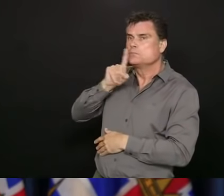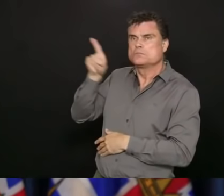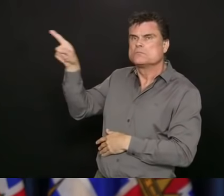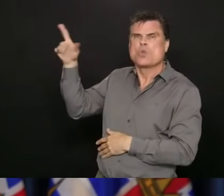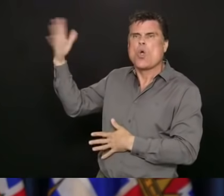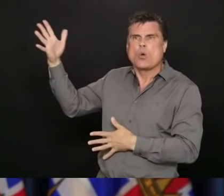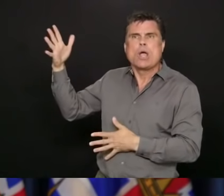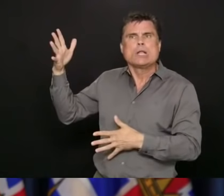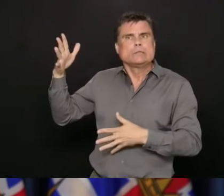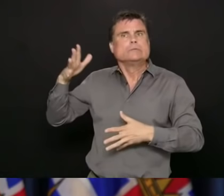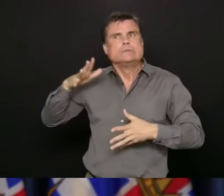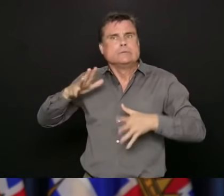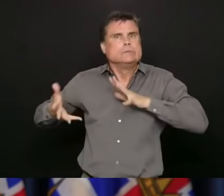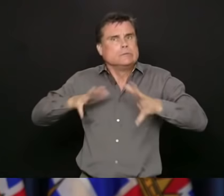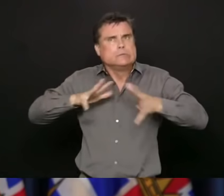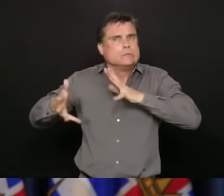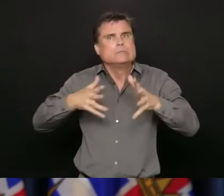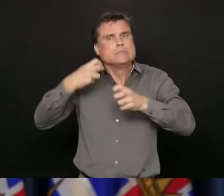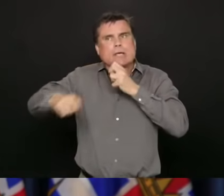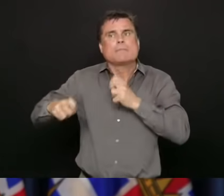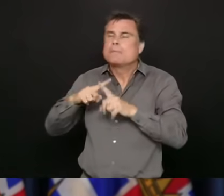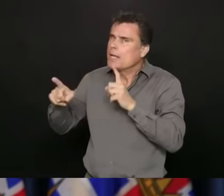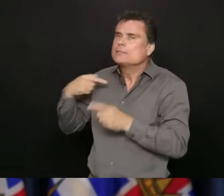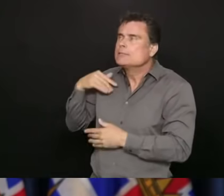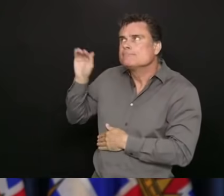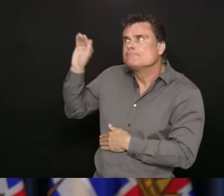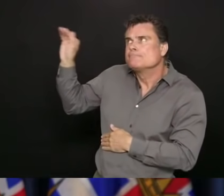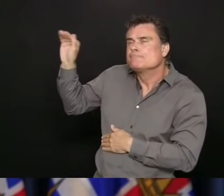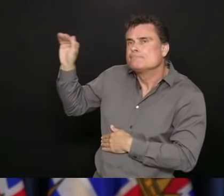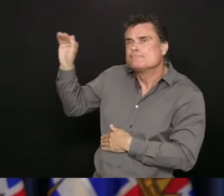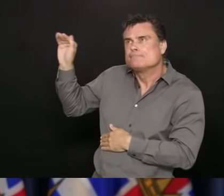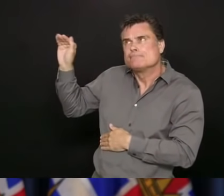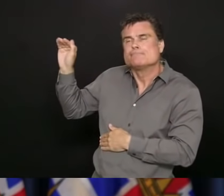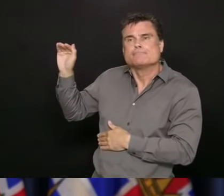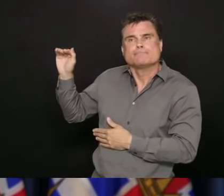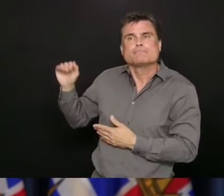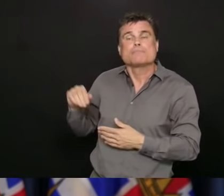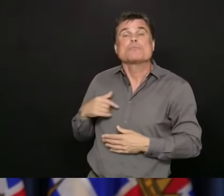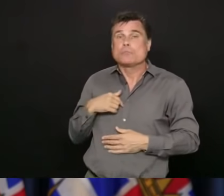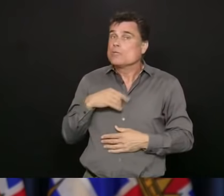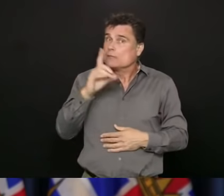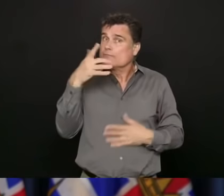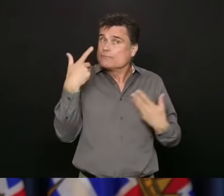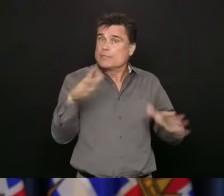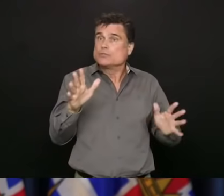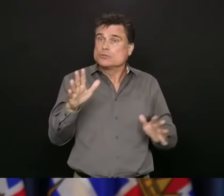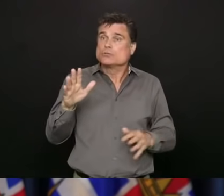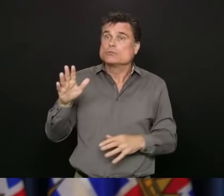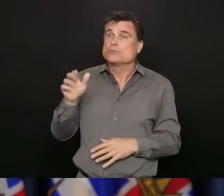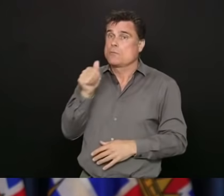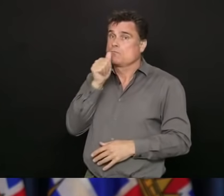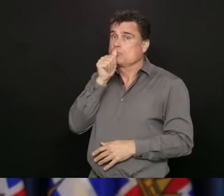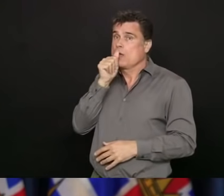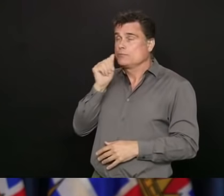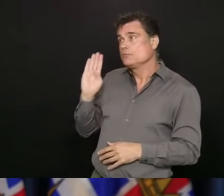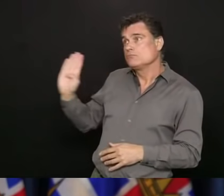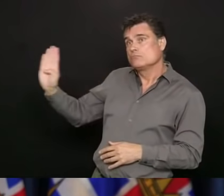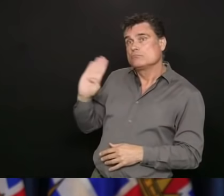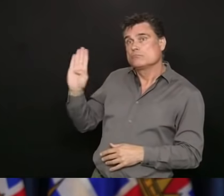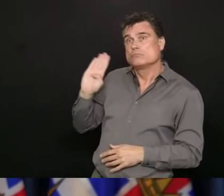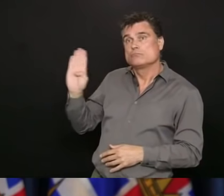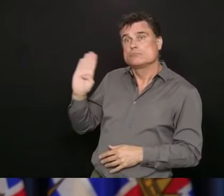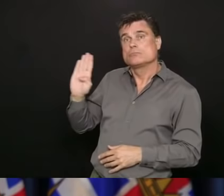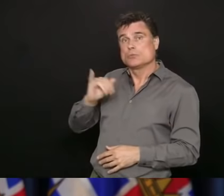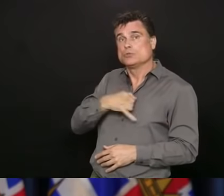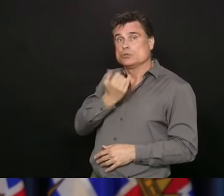say, I talked to the Prime Minister privately this week. We didn't discuss that. We had a range of other issues, but he knows full well my view on this, as does